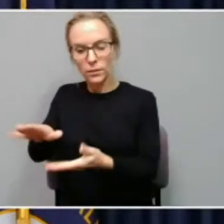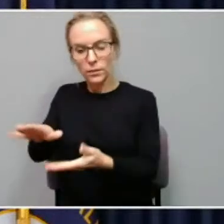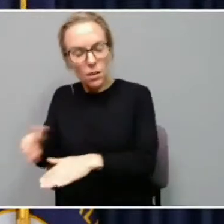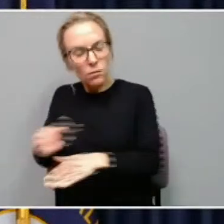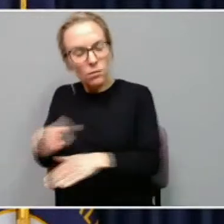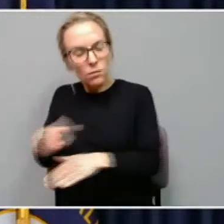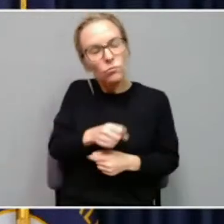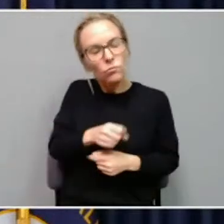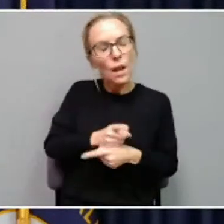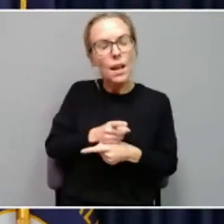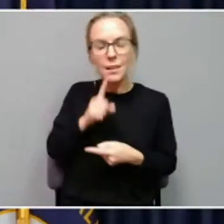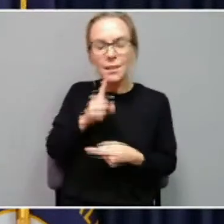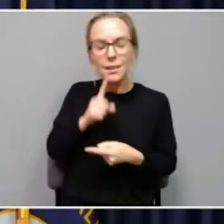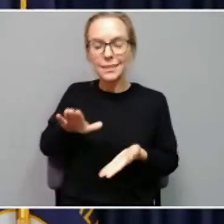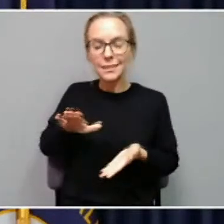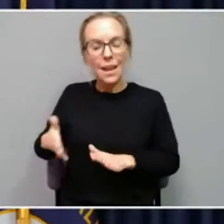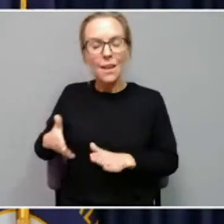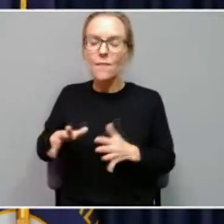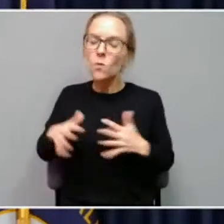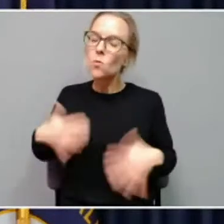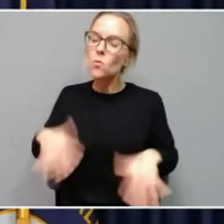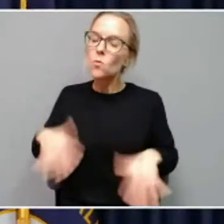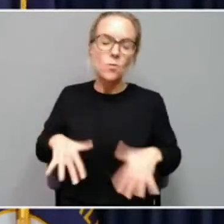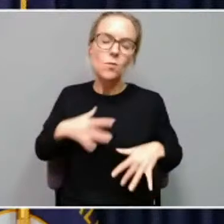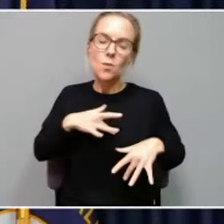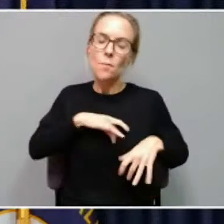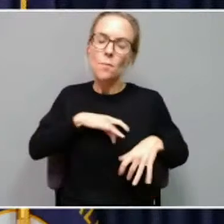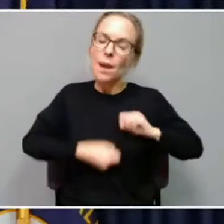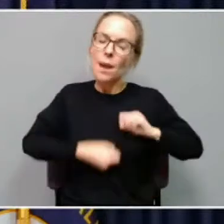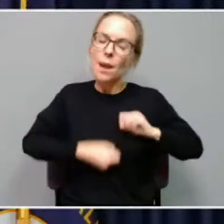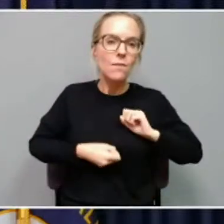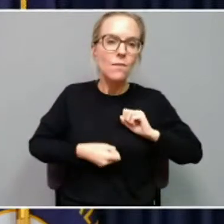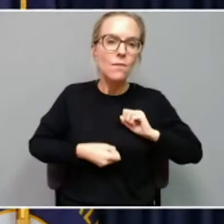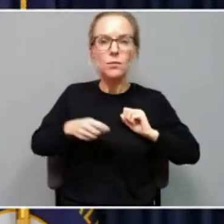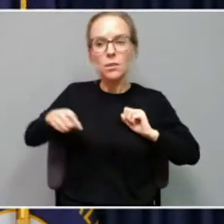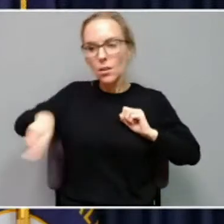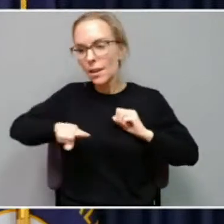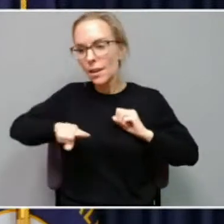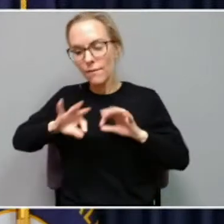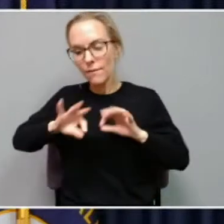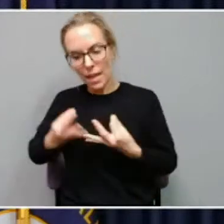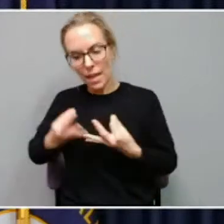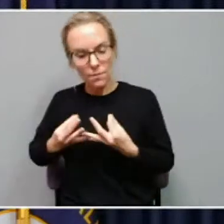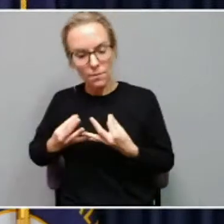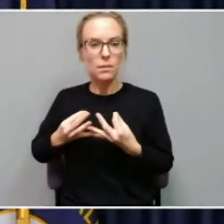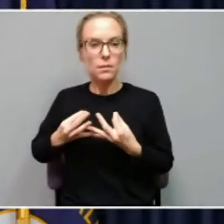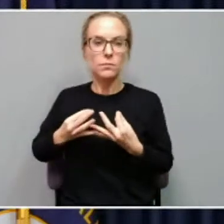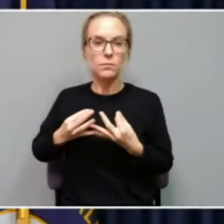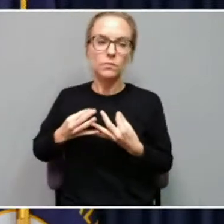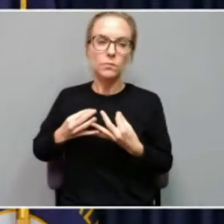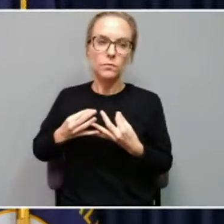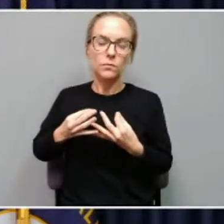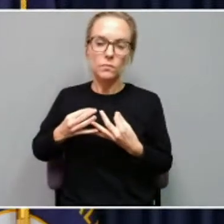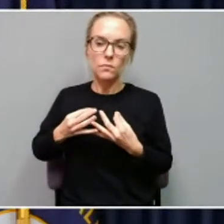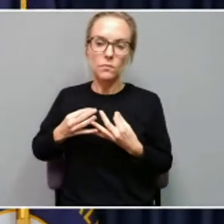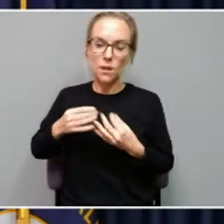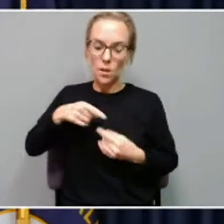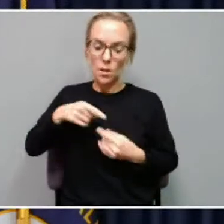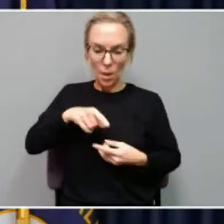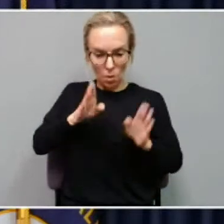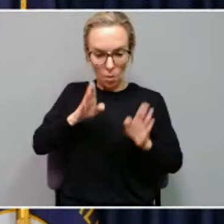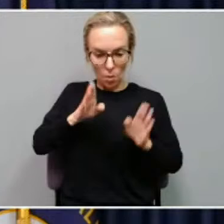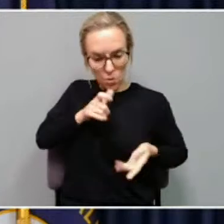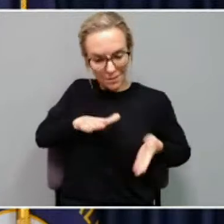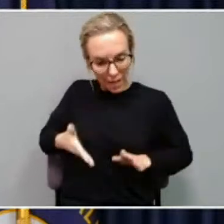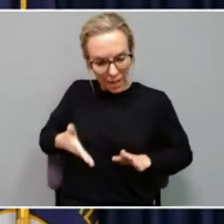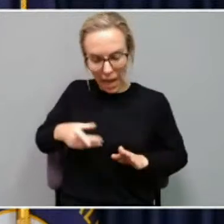Death is really painful to the family around that individual. It's painful to the